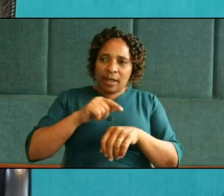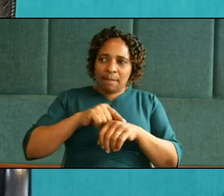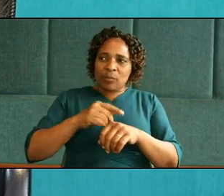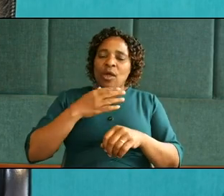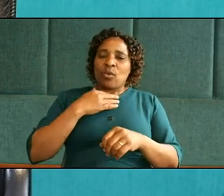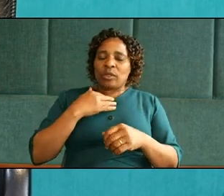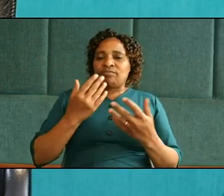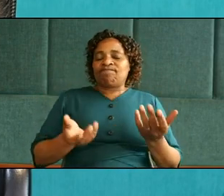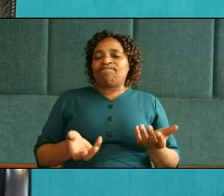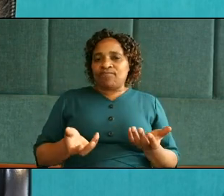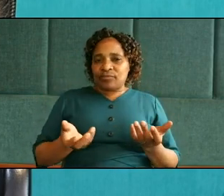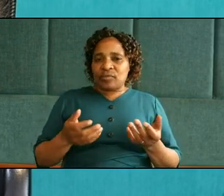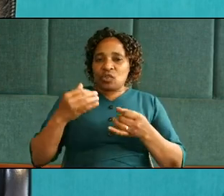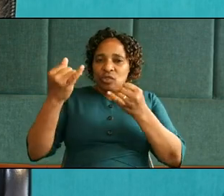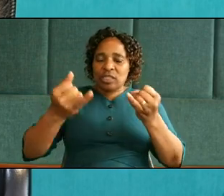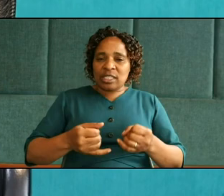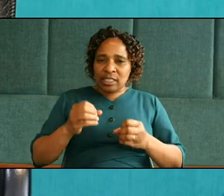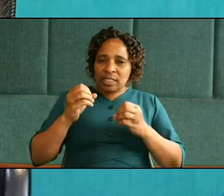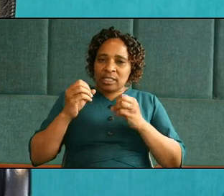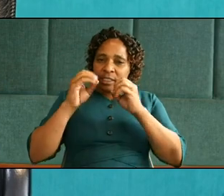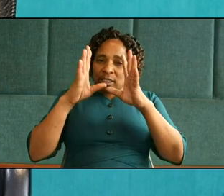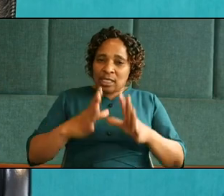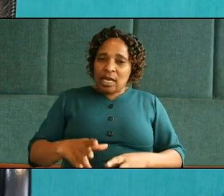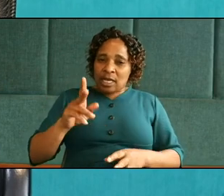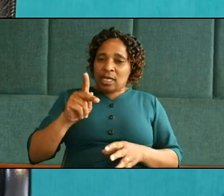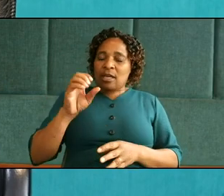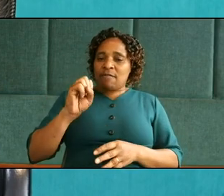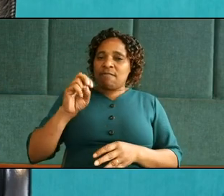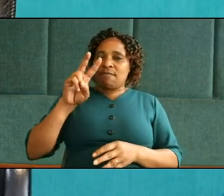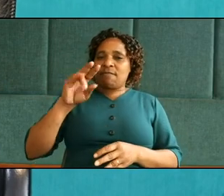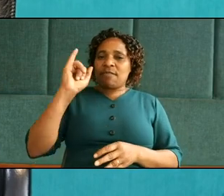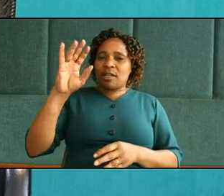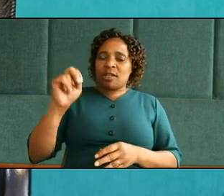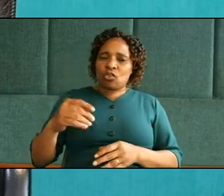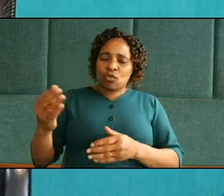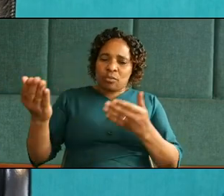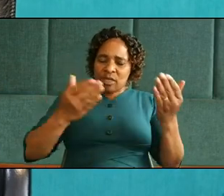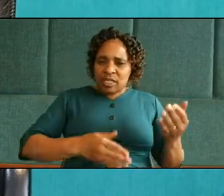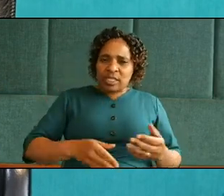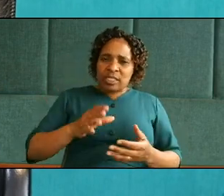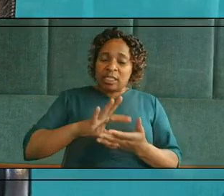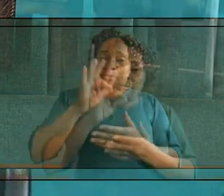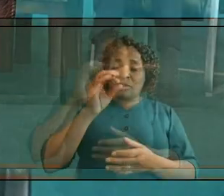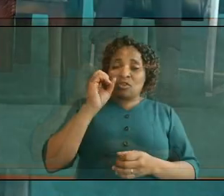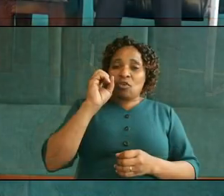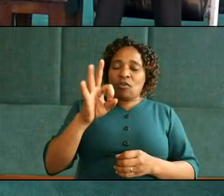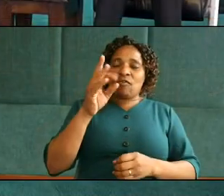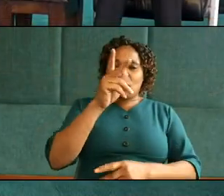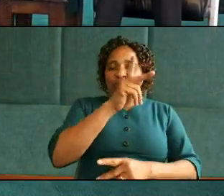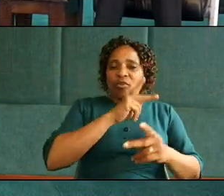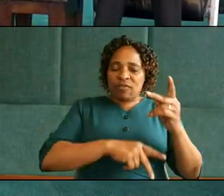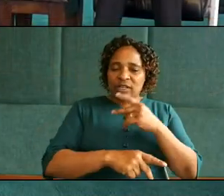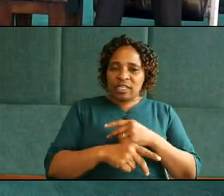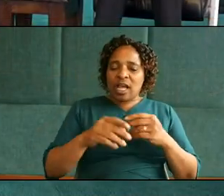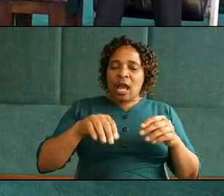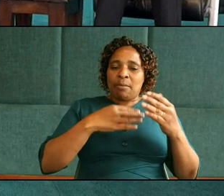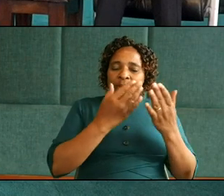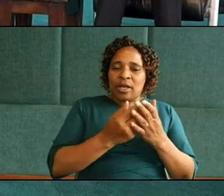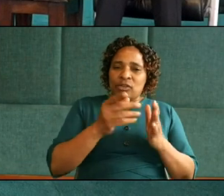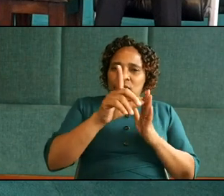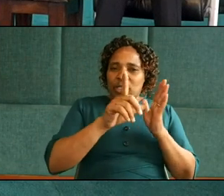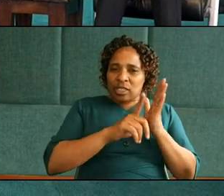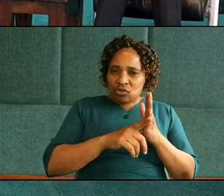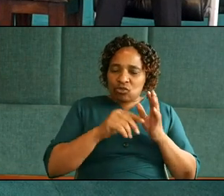to invite Teacher Kevin to bring in the spirit of prophecy and apply it to our lesson today, which is Line